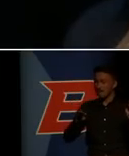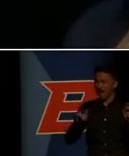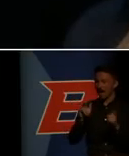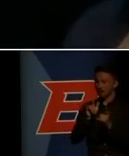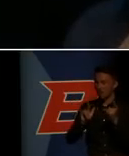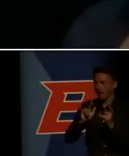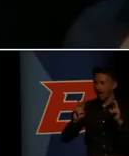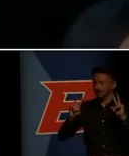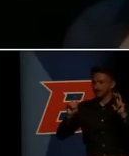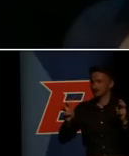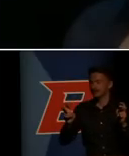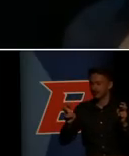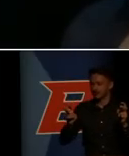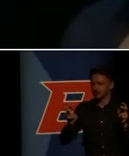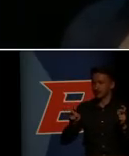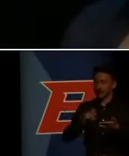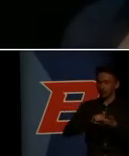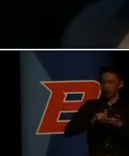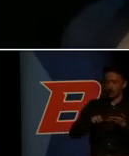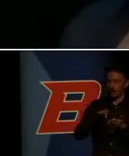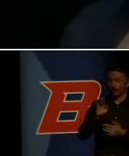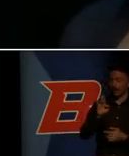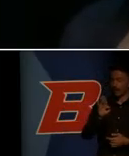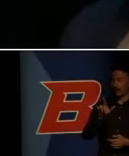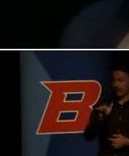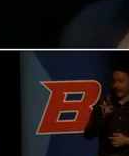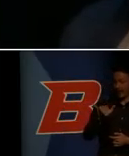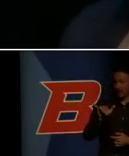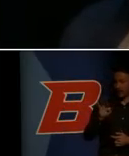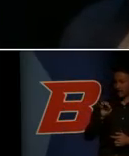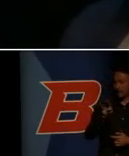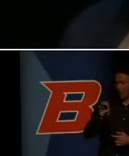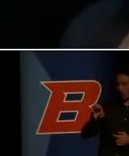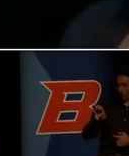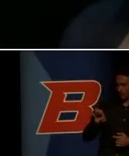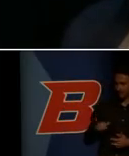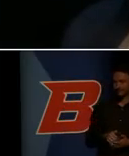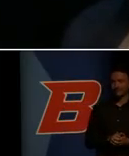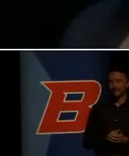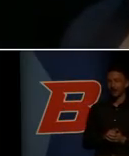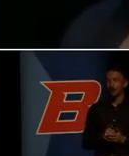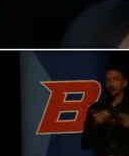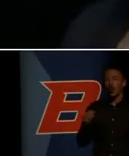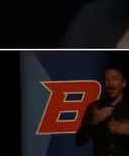and arranged for strings by Larry Moore. Of course, please feel the chuckle.